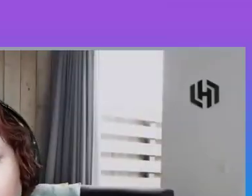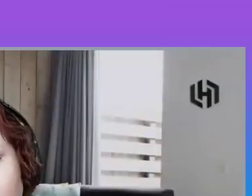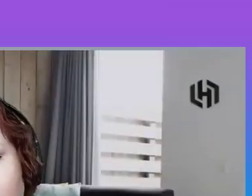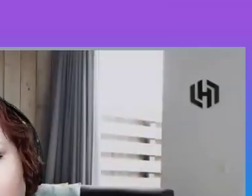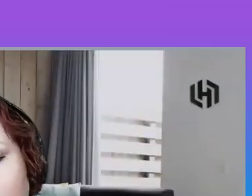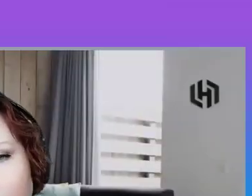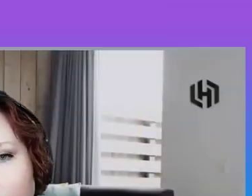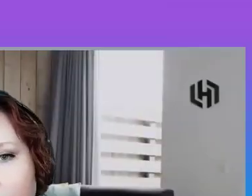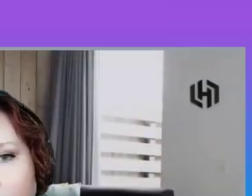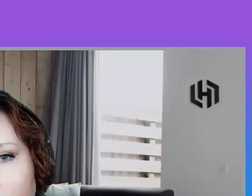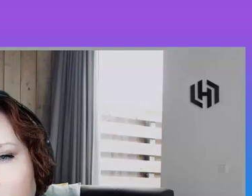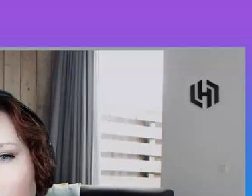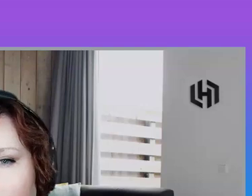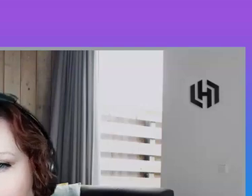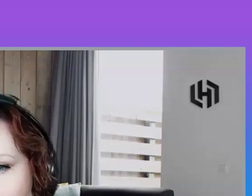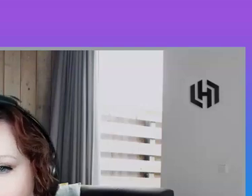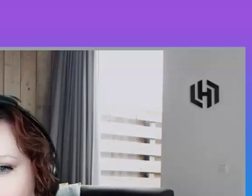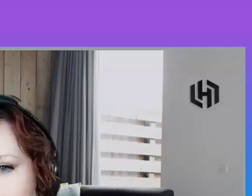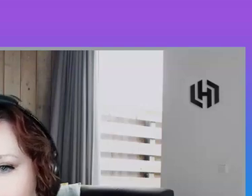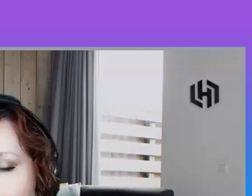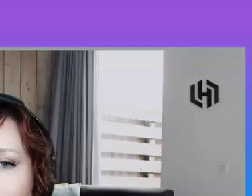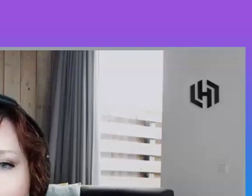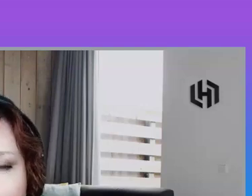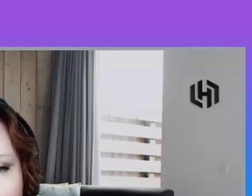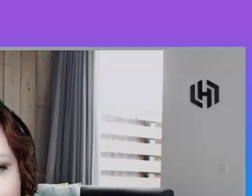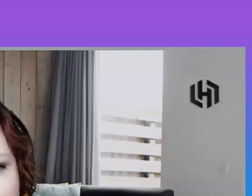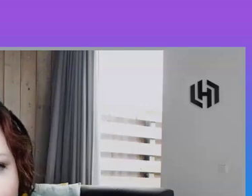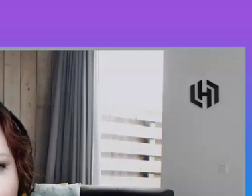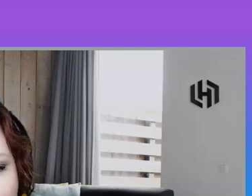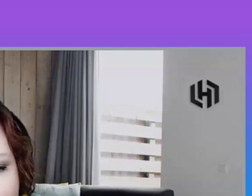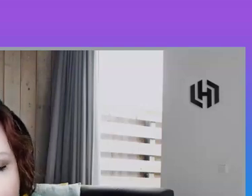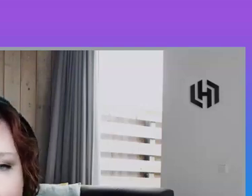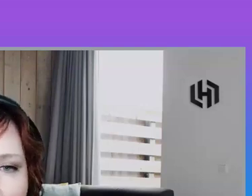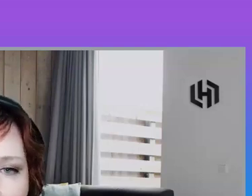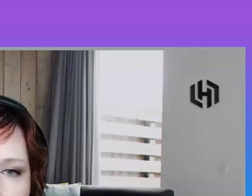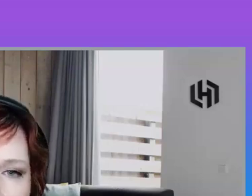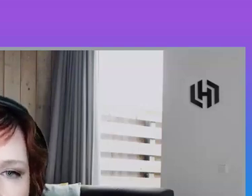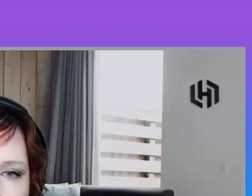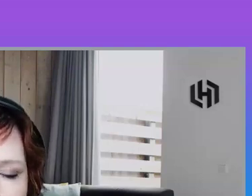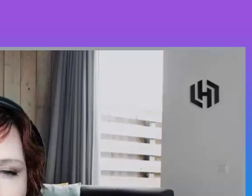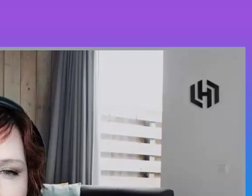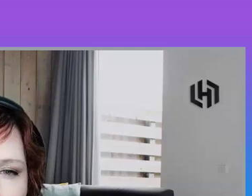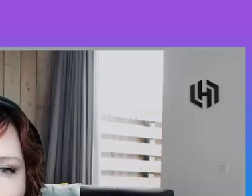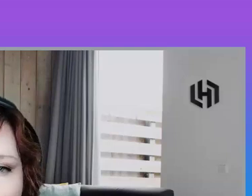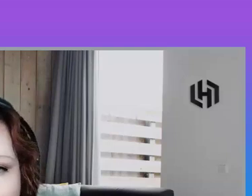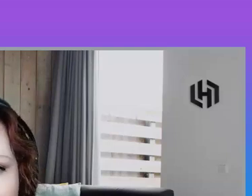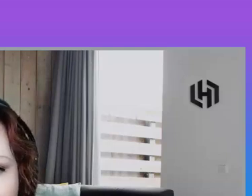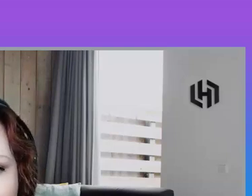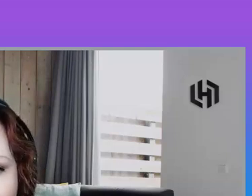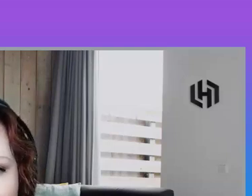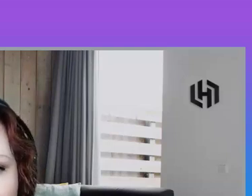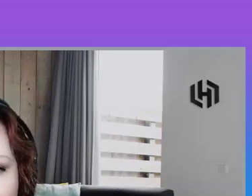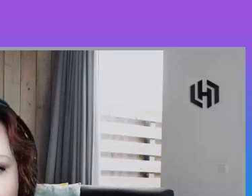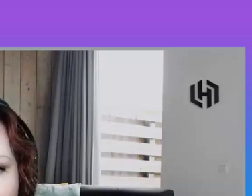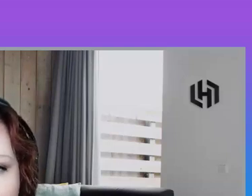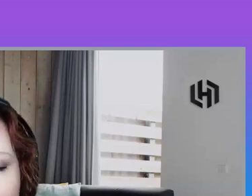code. Uh, so hopefully that helps. And if that doesn't quite make sense, I can give a few more examples